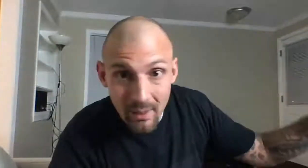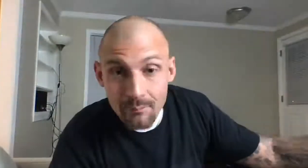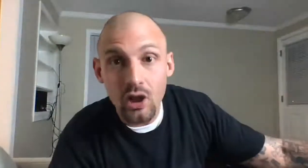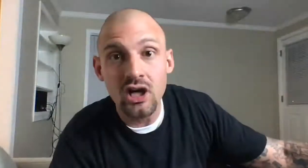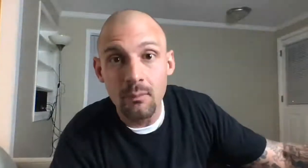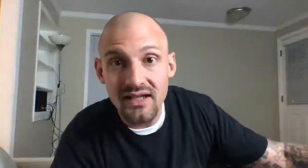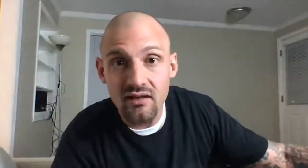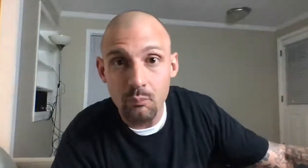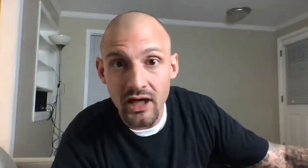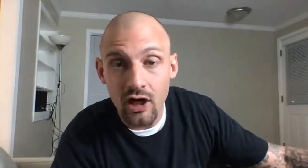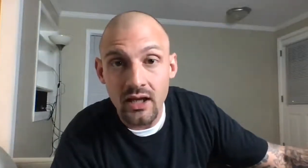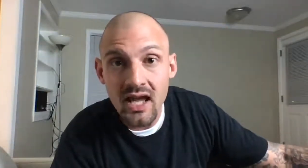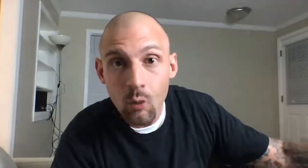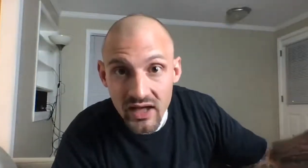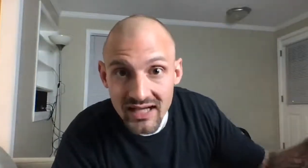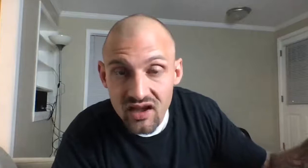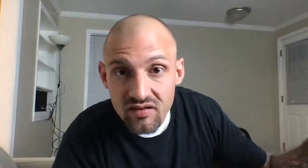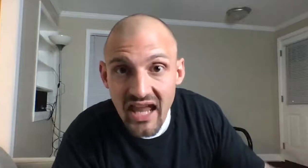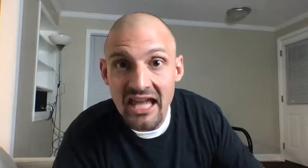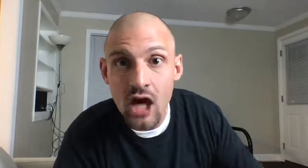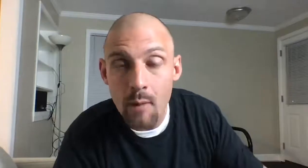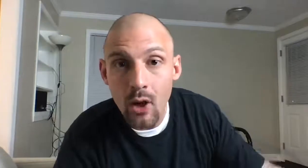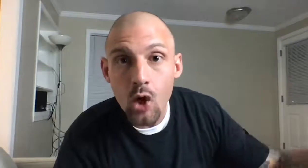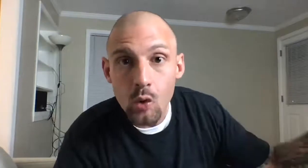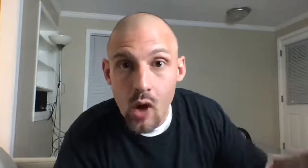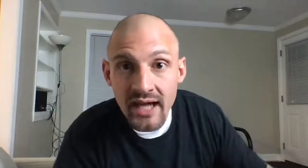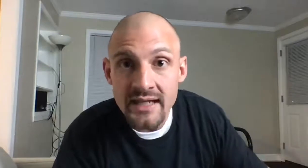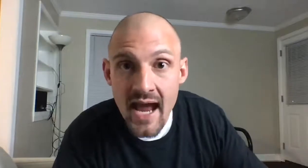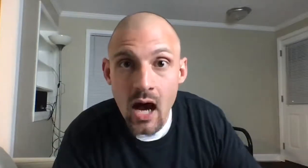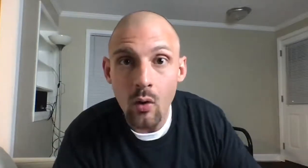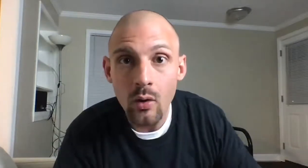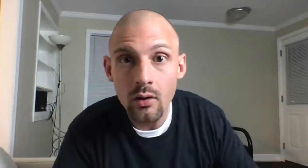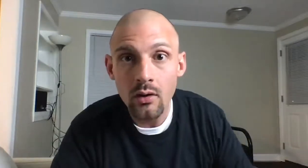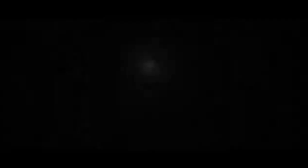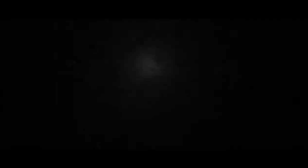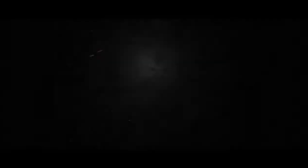People are gonna be disappearing. We need to stand up right now.